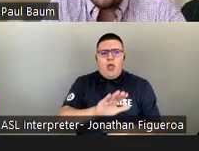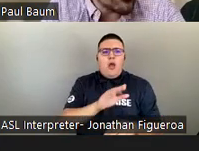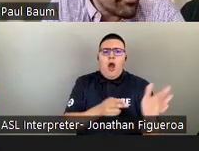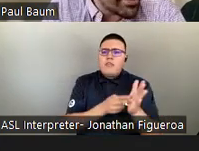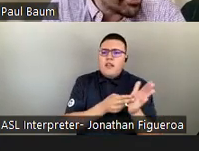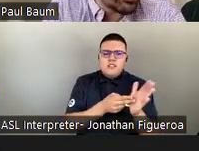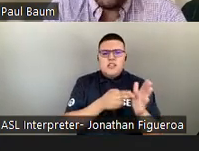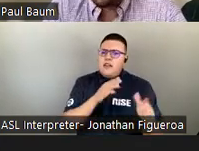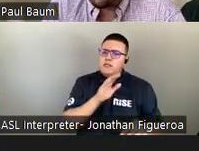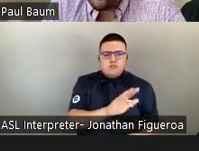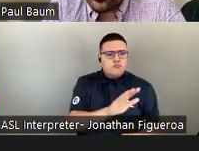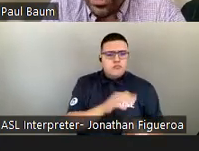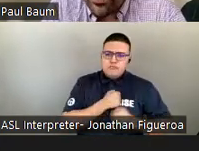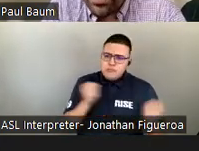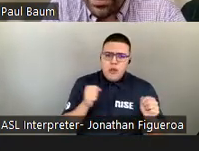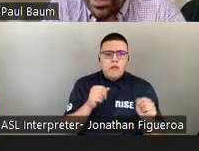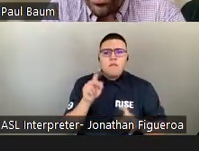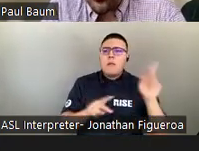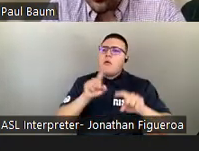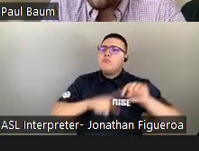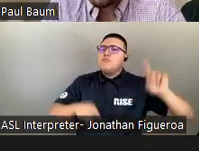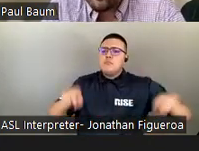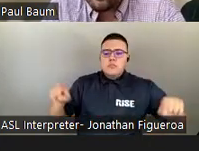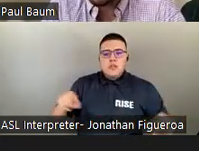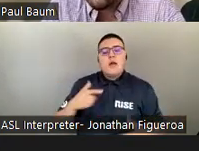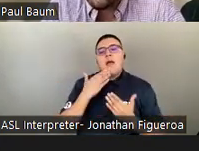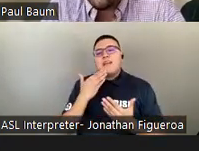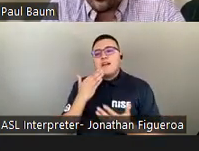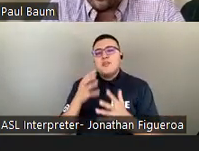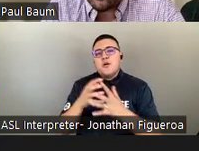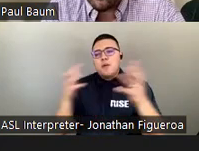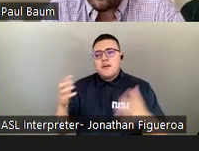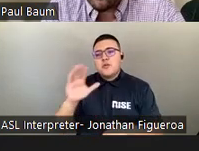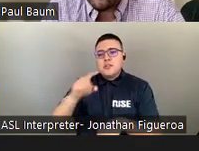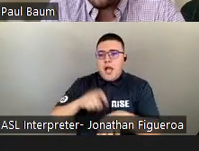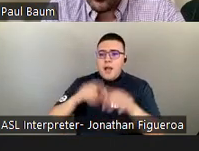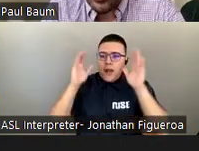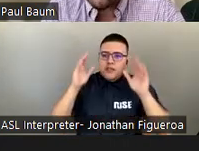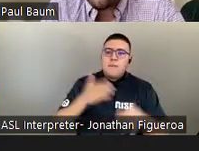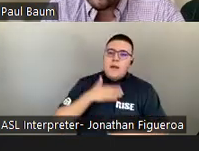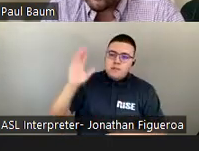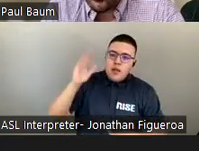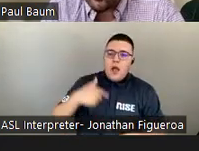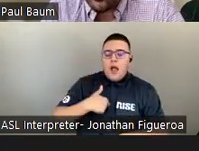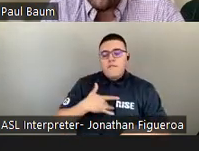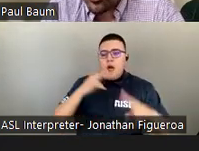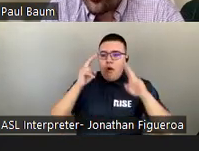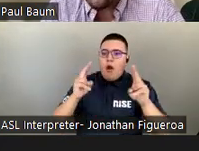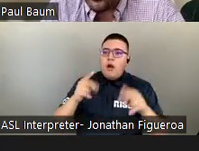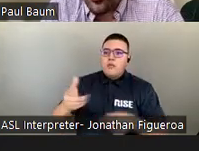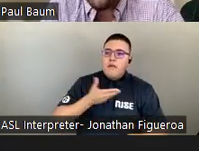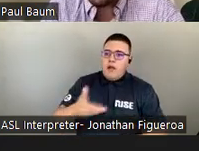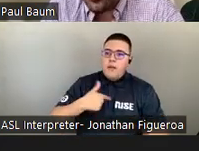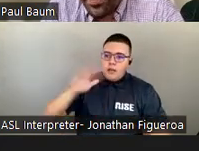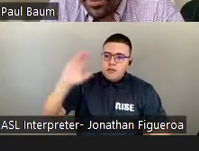you so much for your time today. I'm truly, truly honored to be asked to be a speaker. I'm humbled